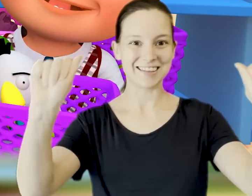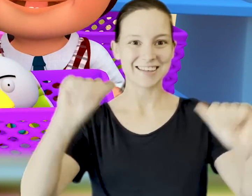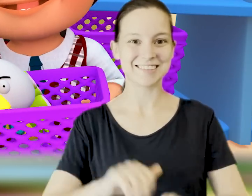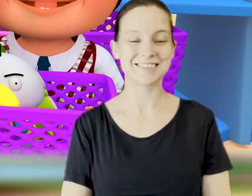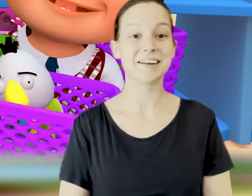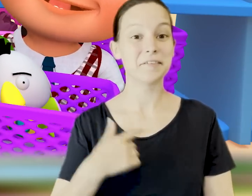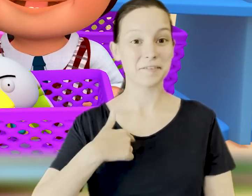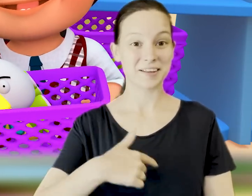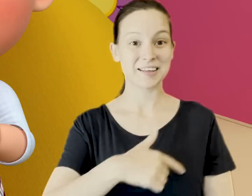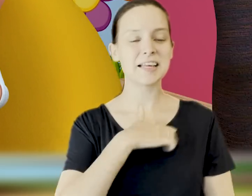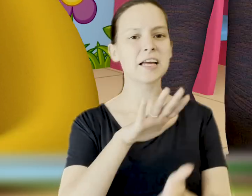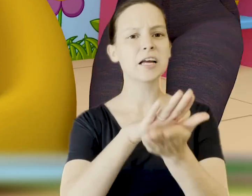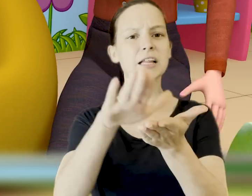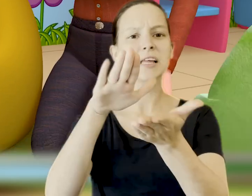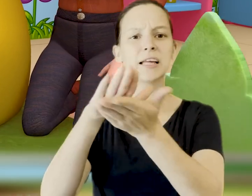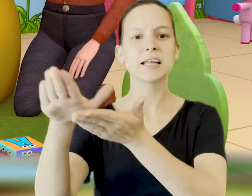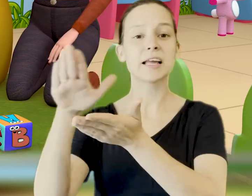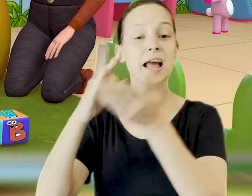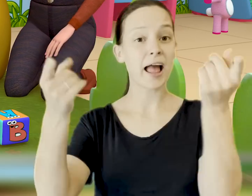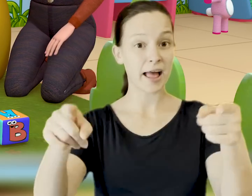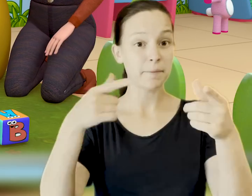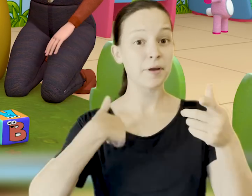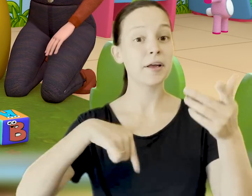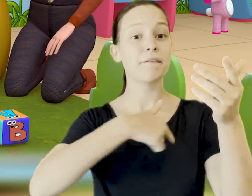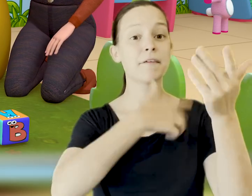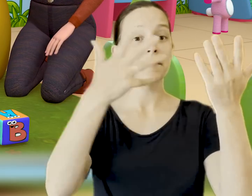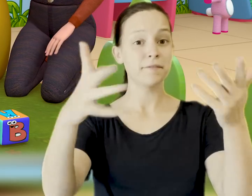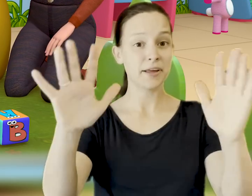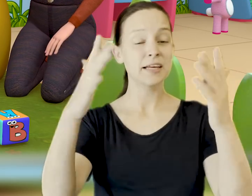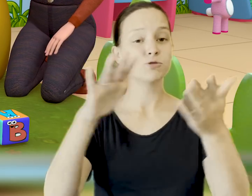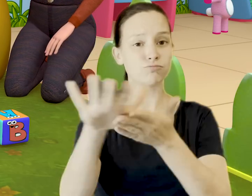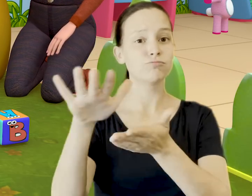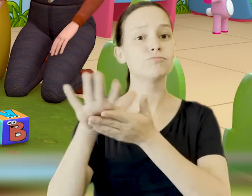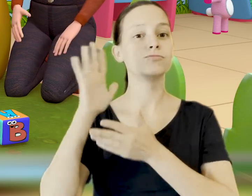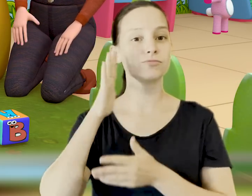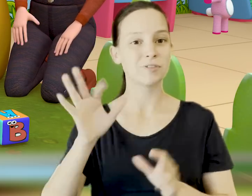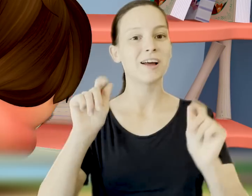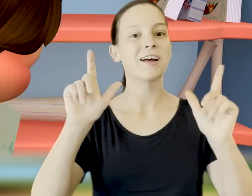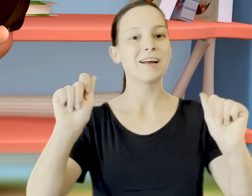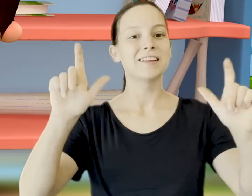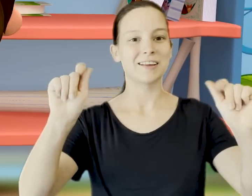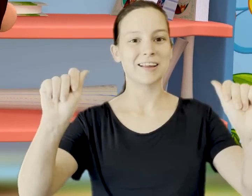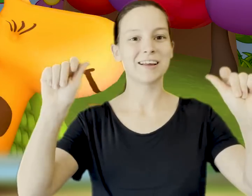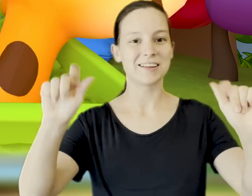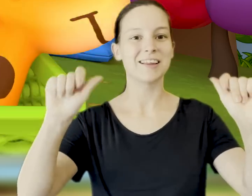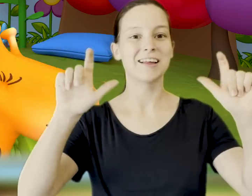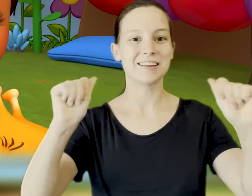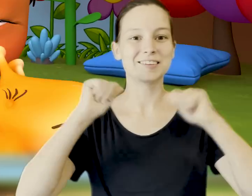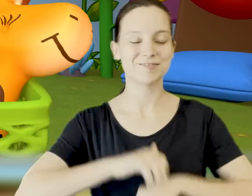everyone La we clean up the mess when and we're done